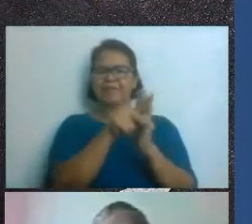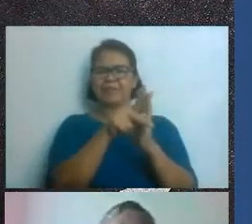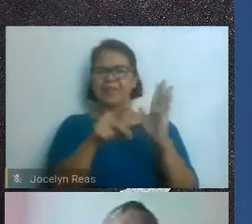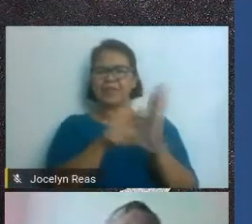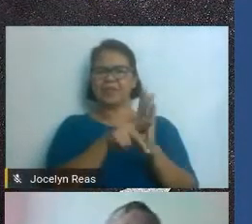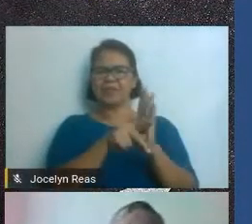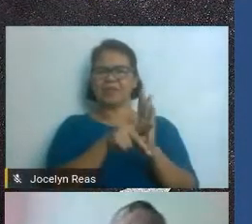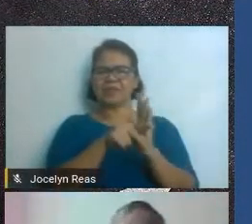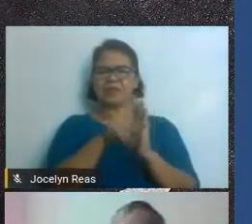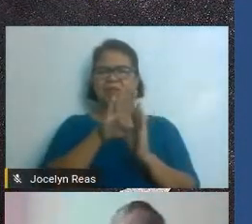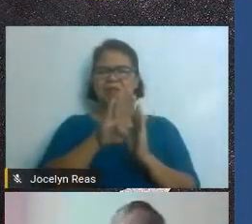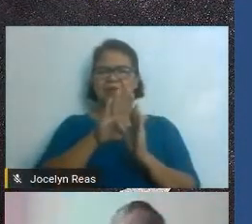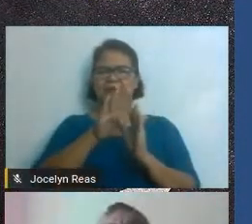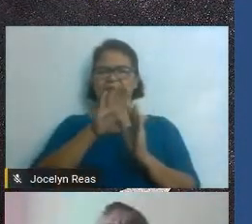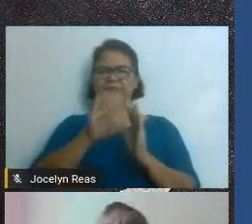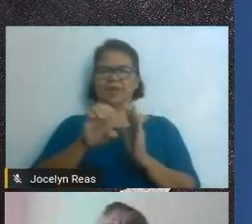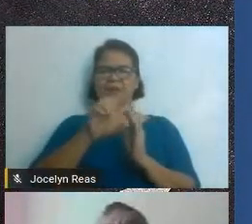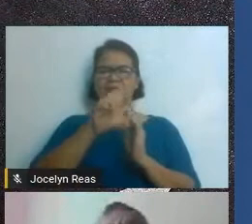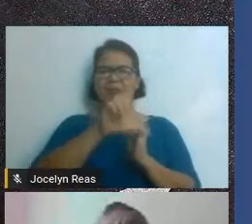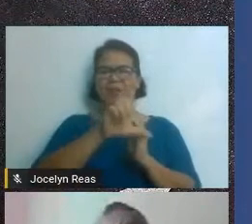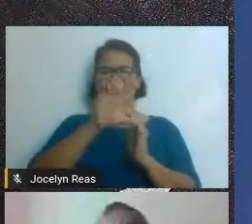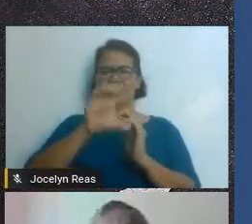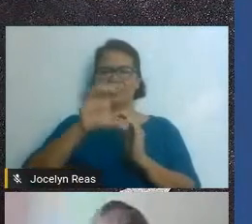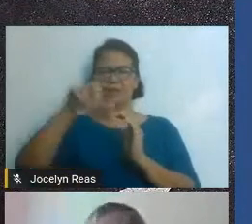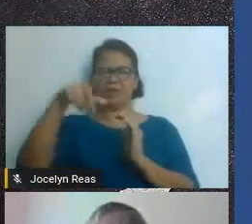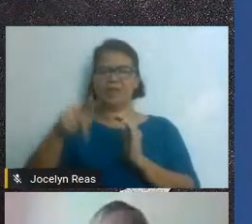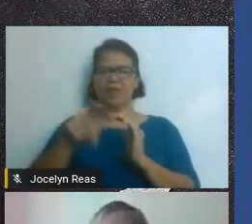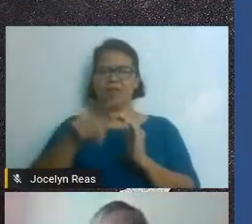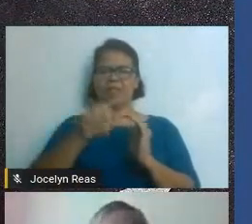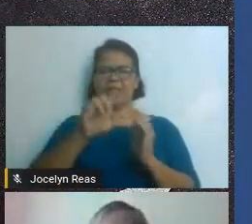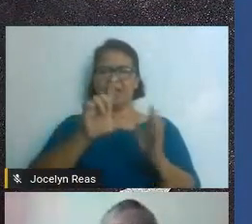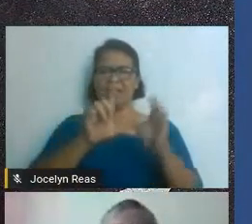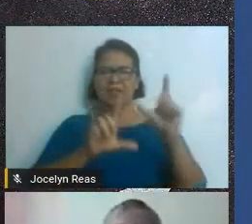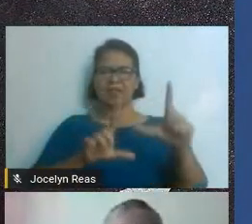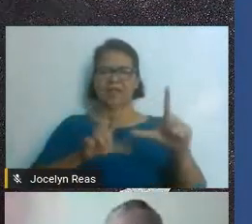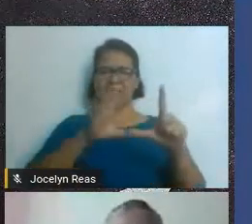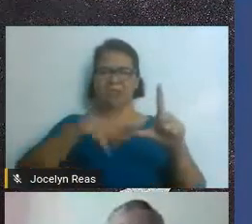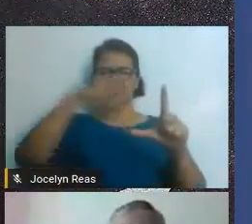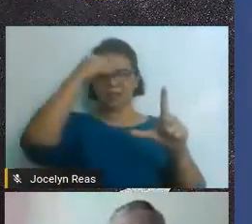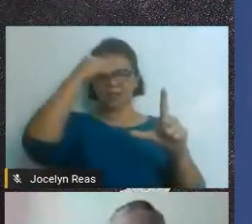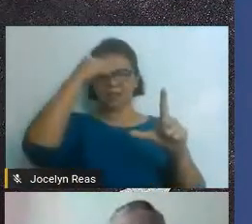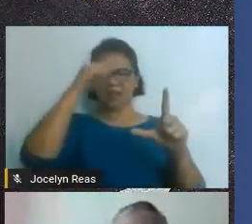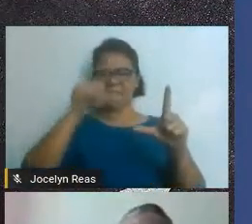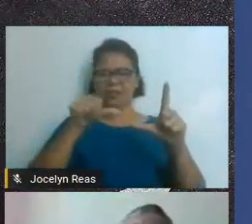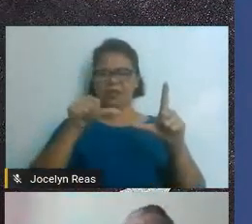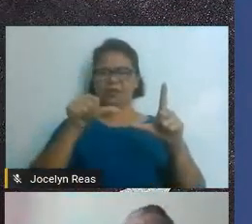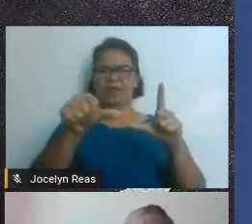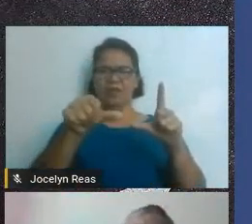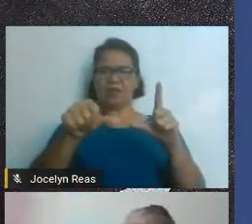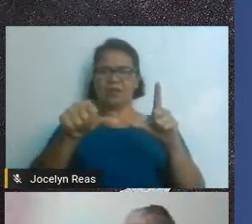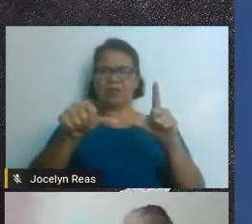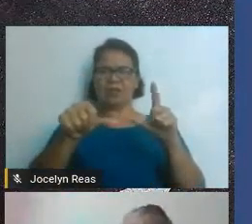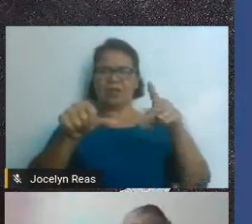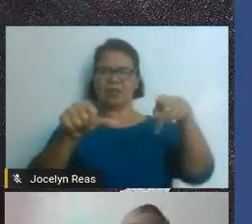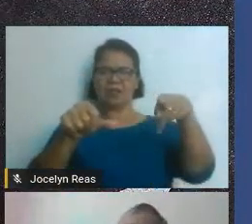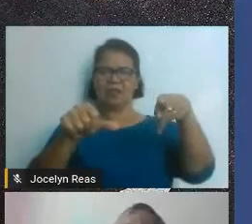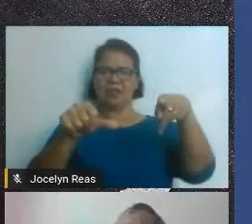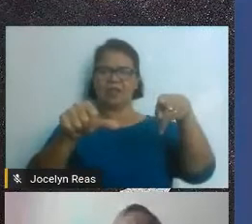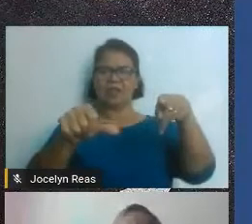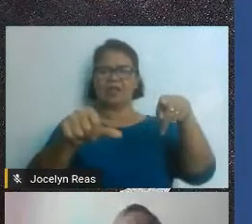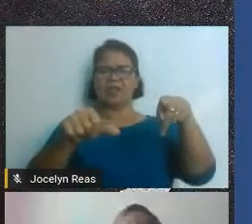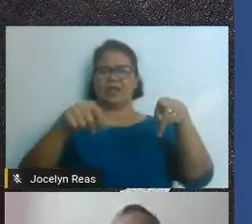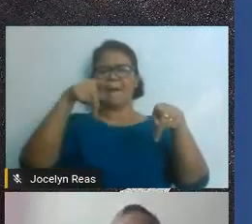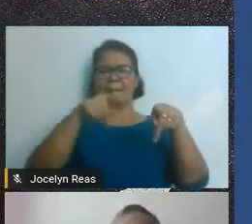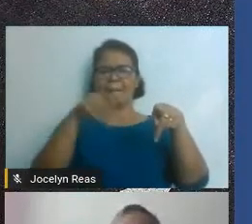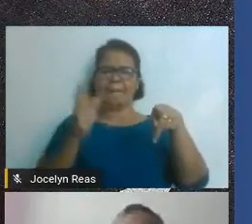plan. It's anchored on five principles. I've already mentioned that the learning